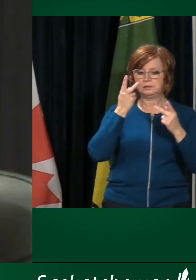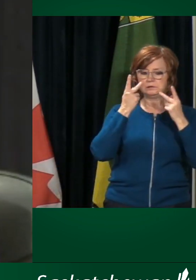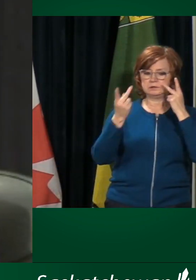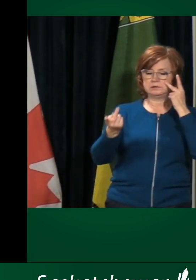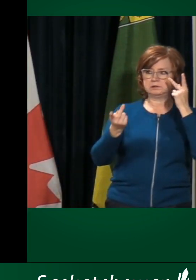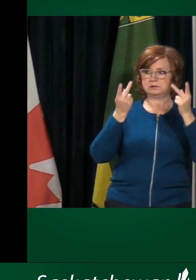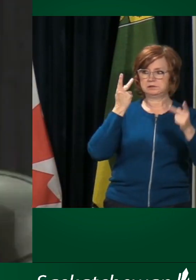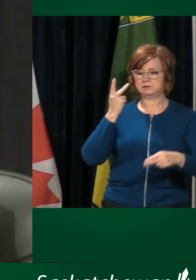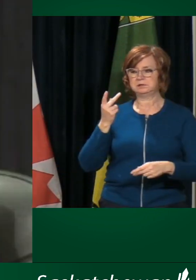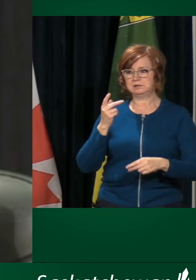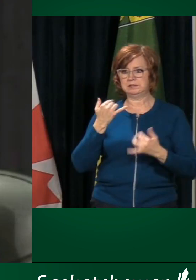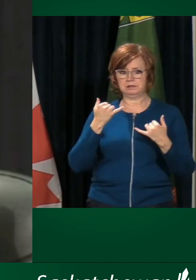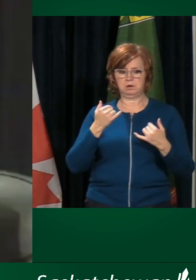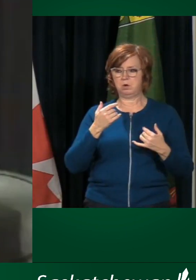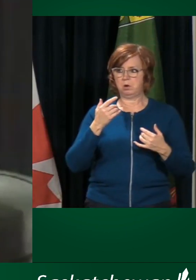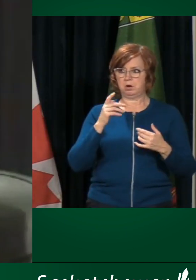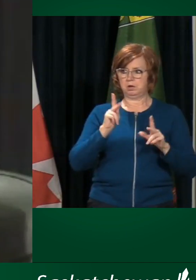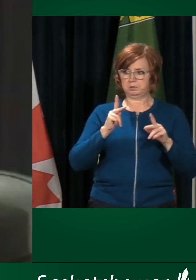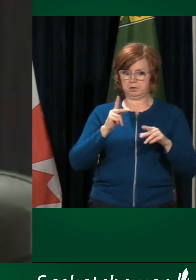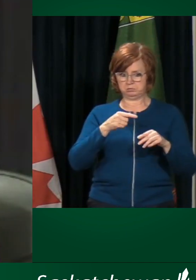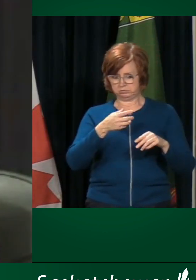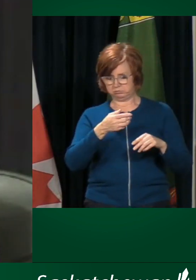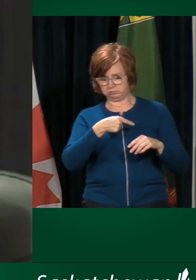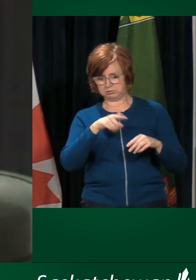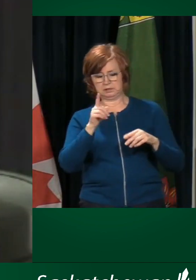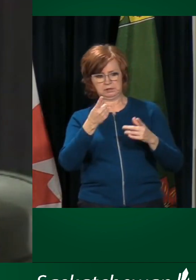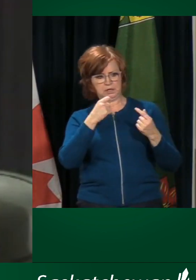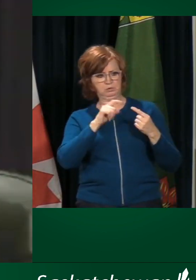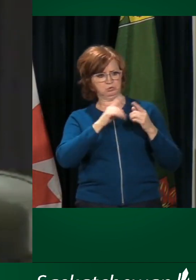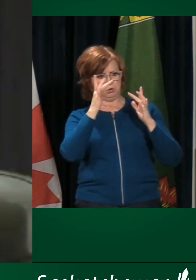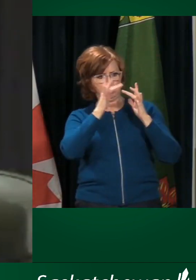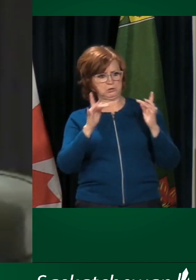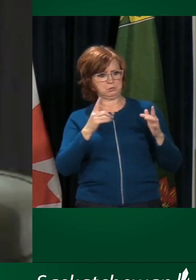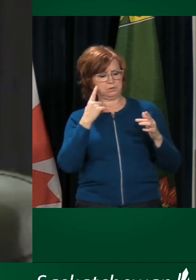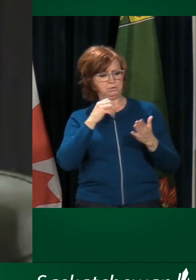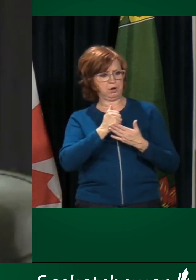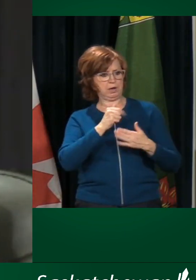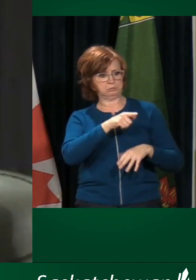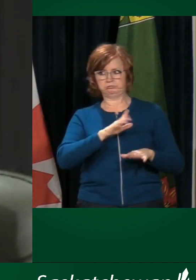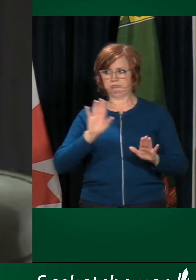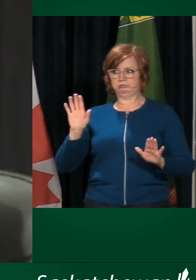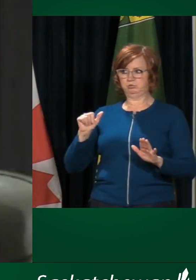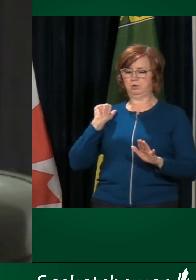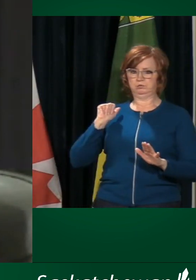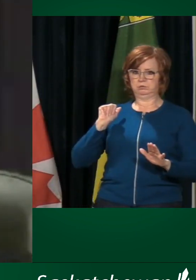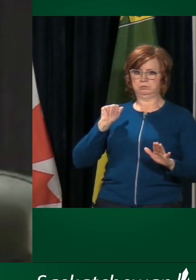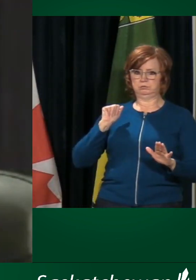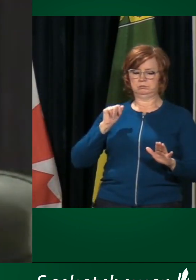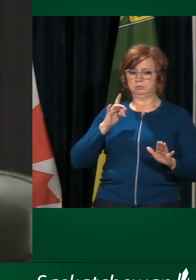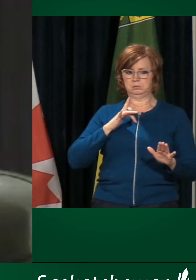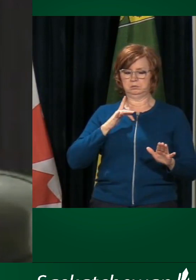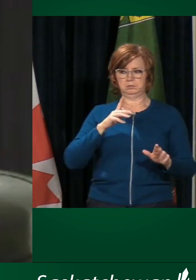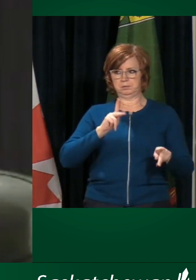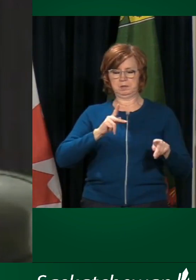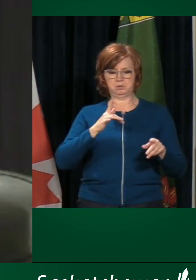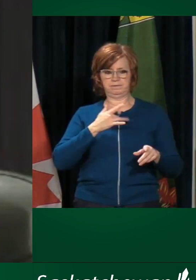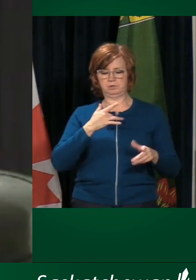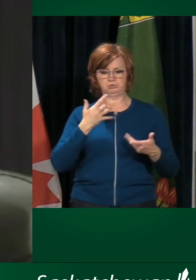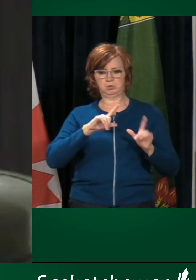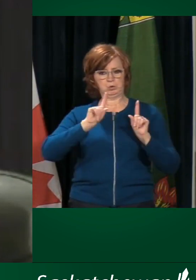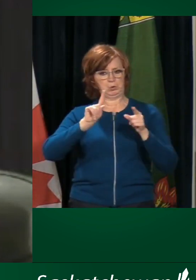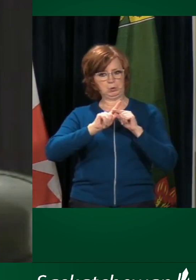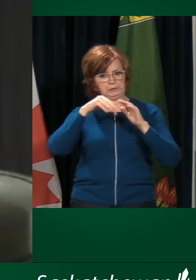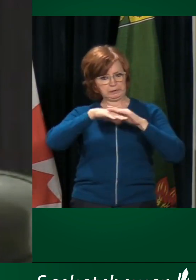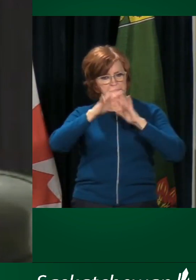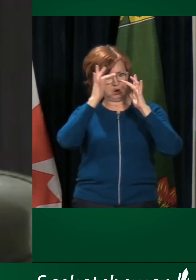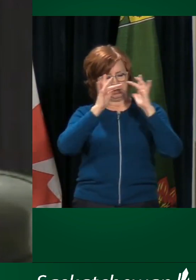away from hospitals, shying away from healthcare providers because we've created some fear in across the province, and with that